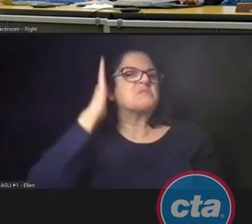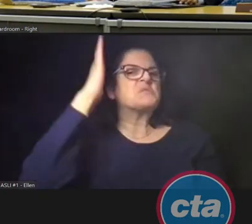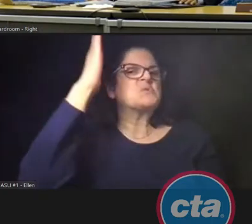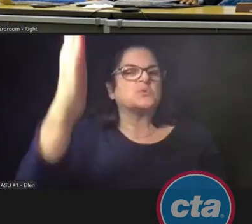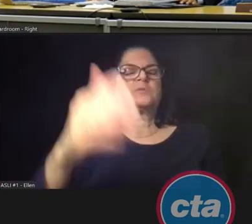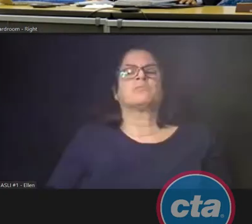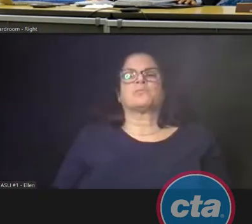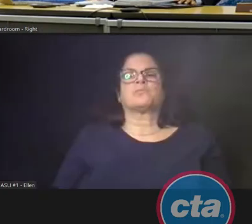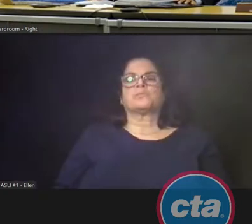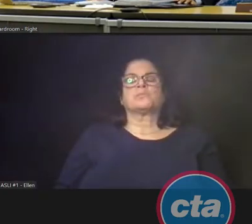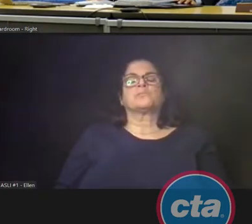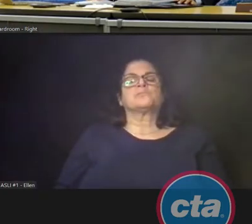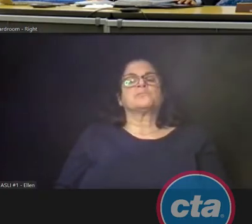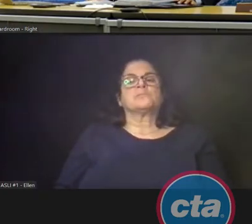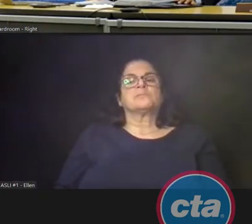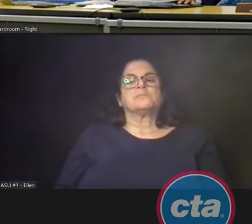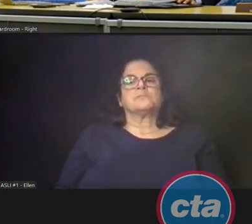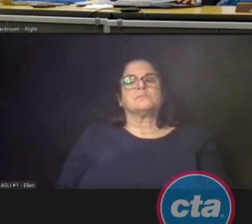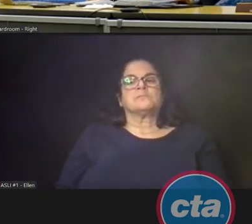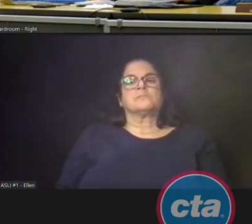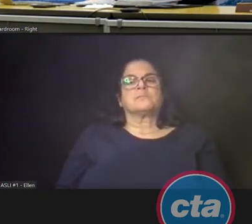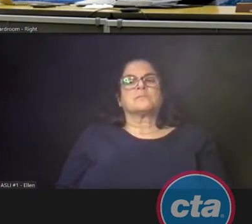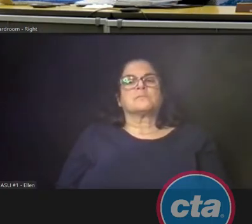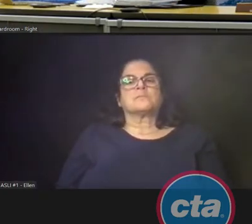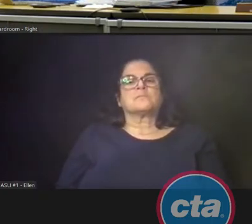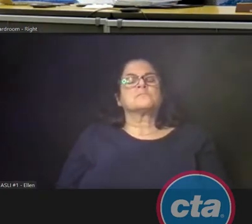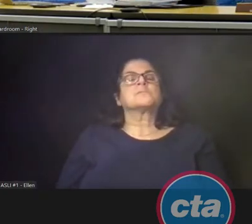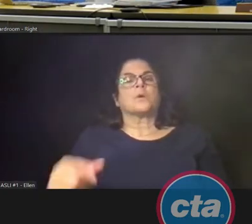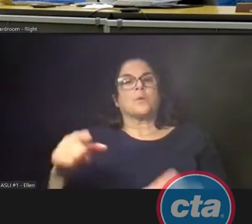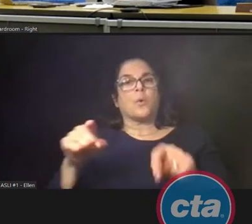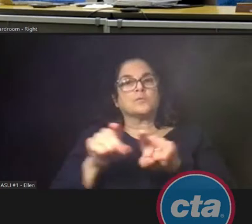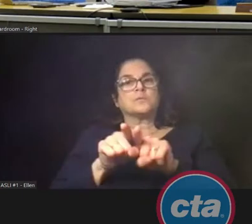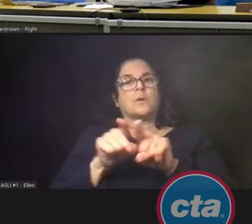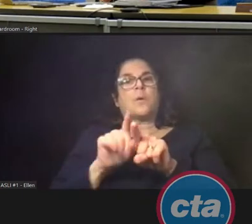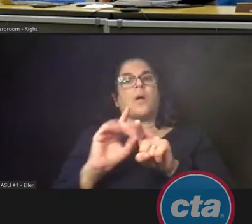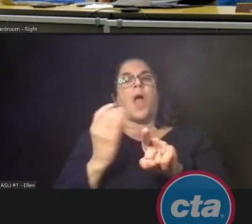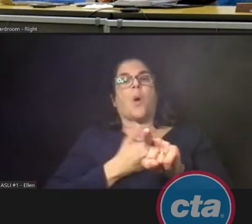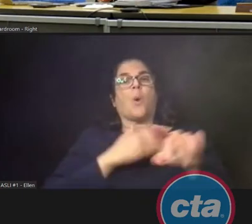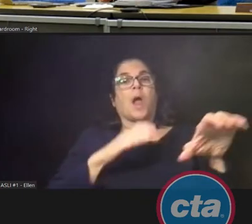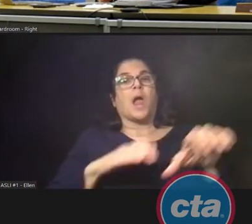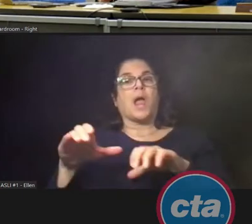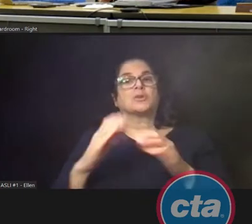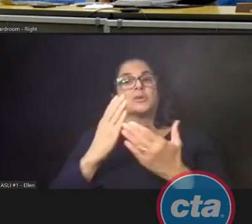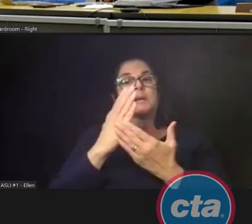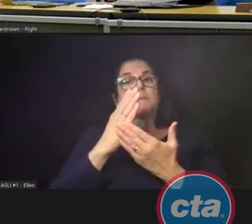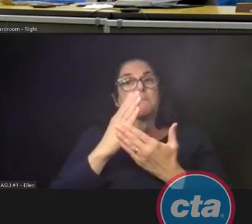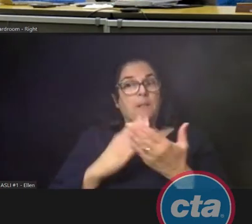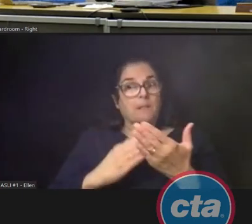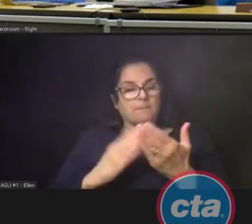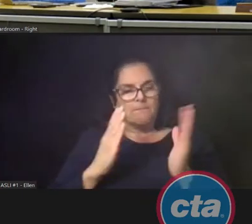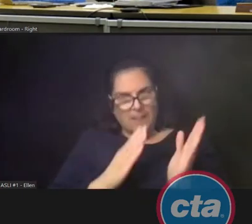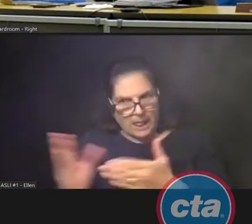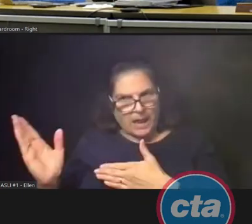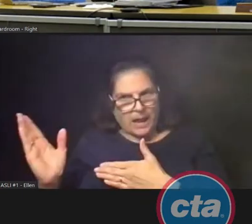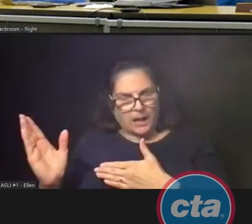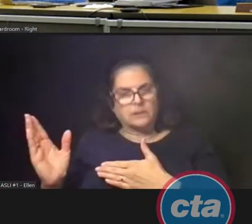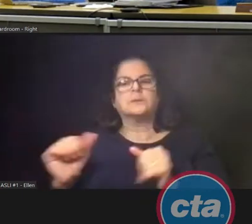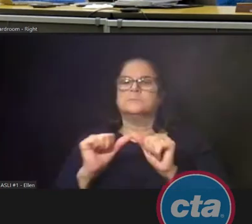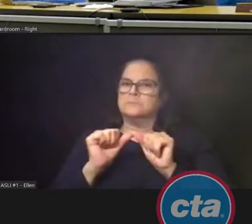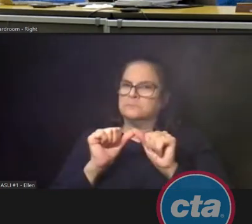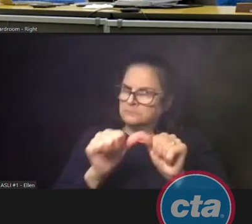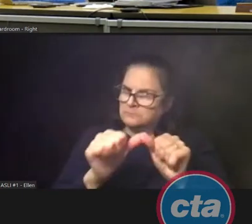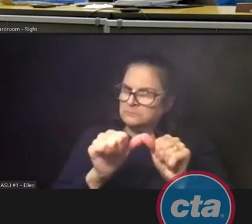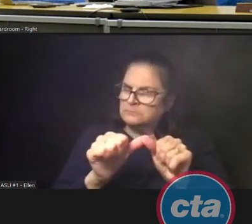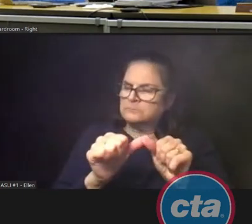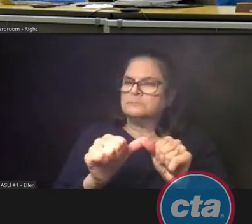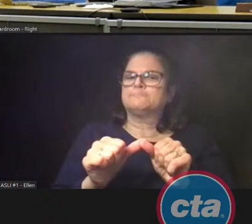scorecard, I've also made clear since unveiling our action plan that a key component of our Meeting the Moment initiative is ongoing focused